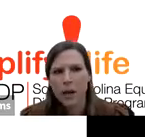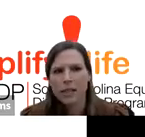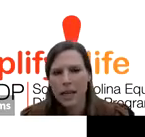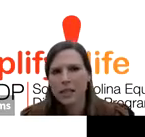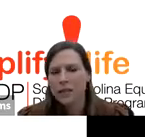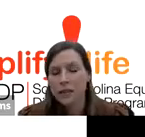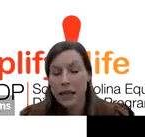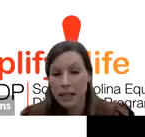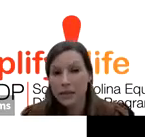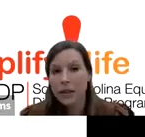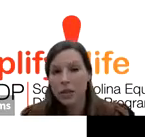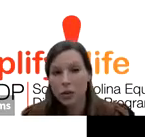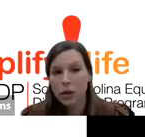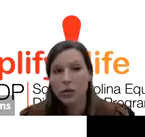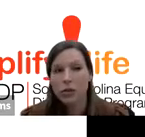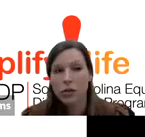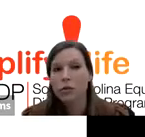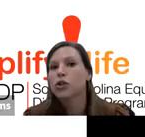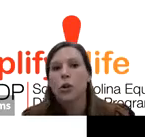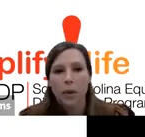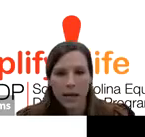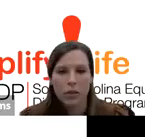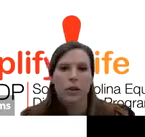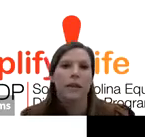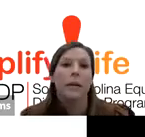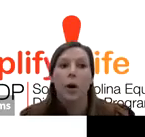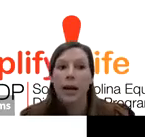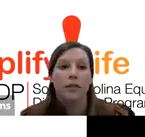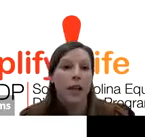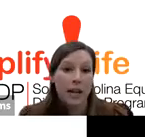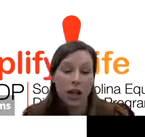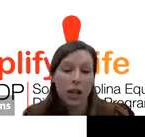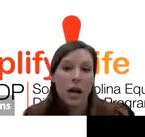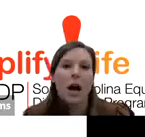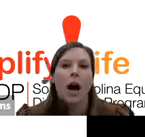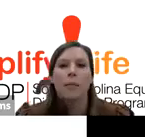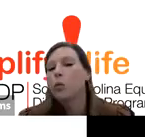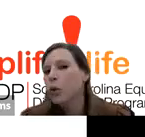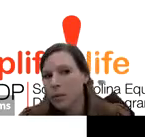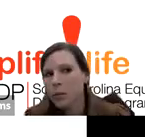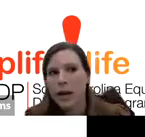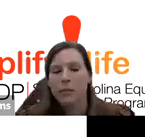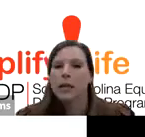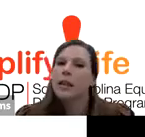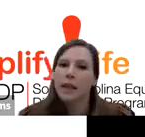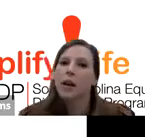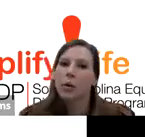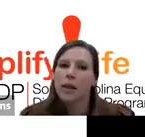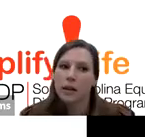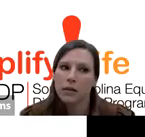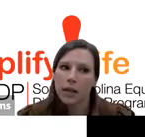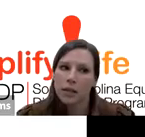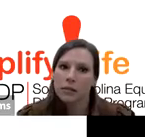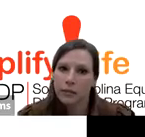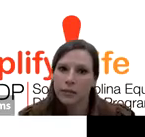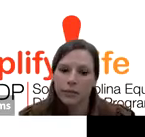someone responds negatively to those strobe lights or that bright flashing, it wouldn't be recommended that they go with